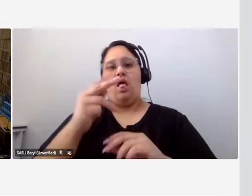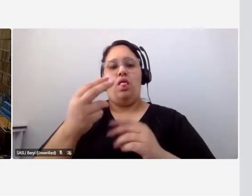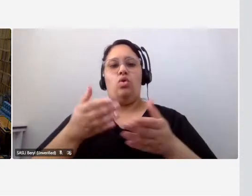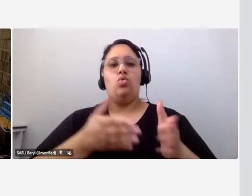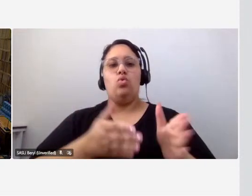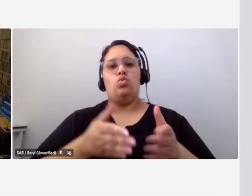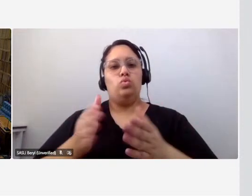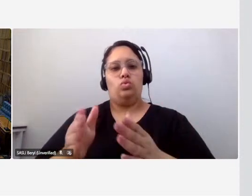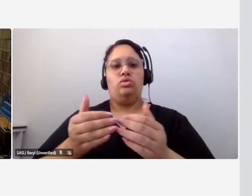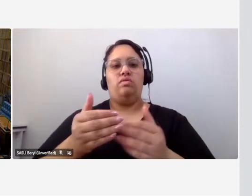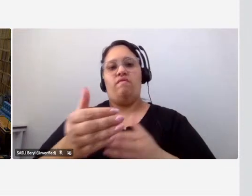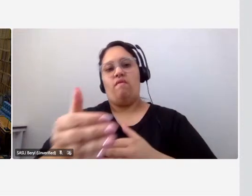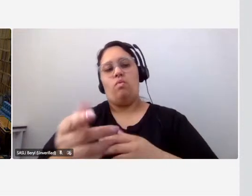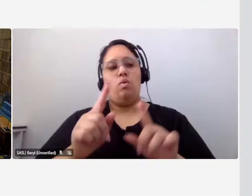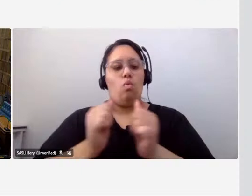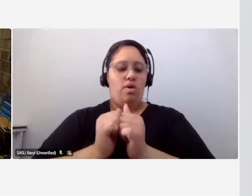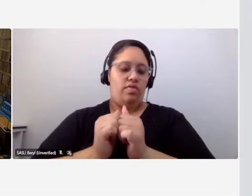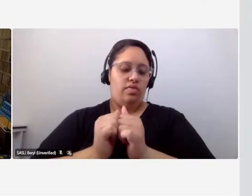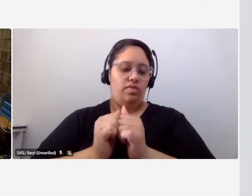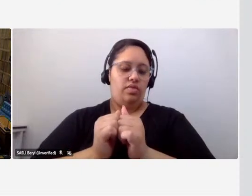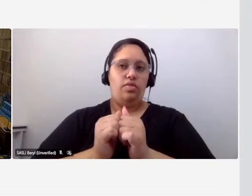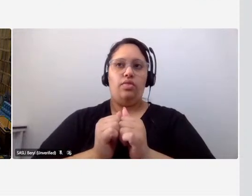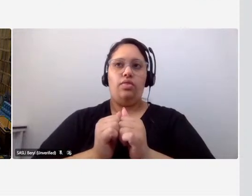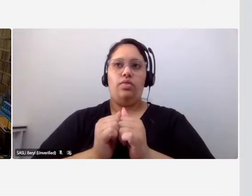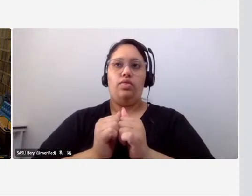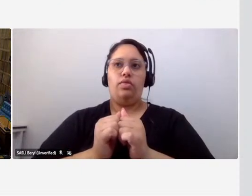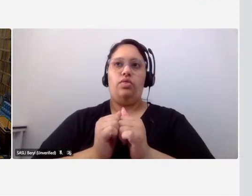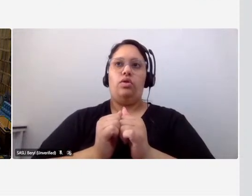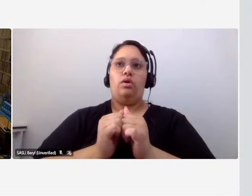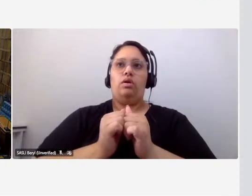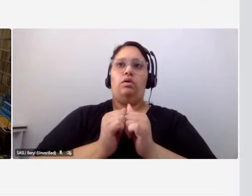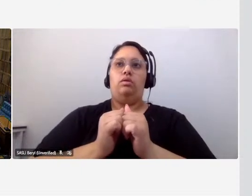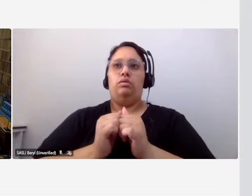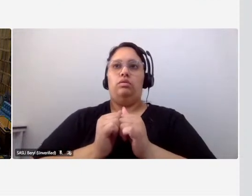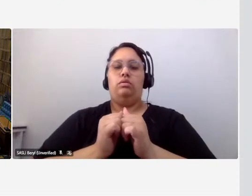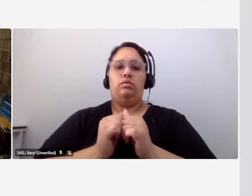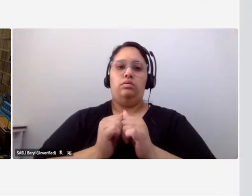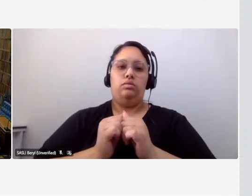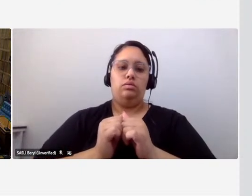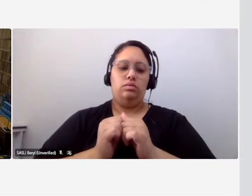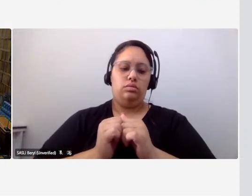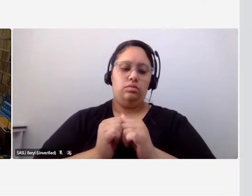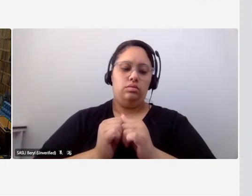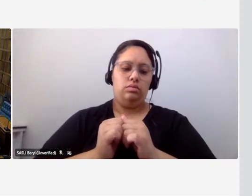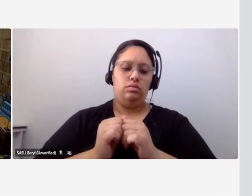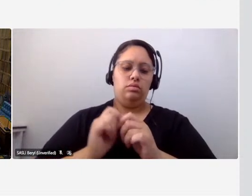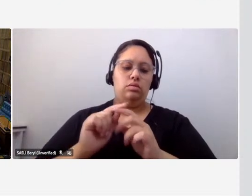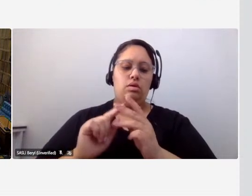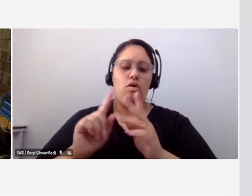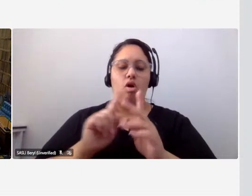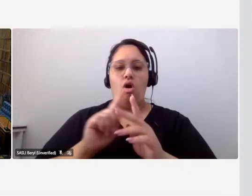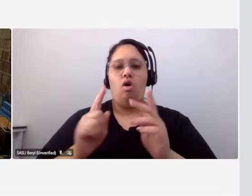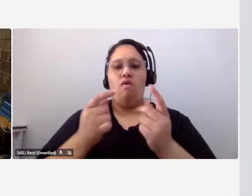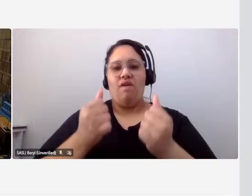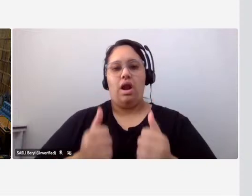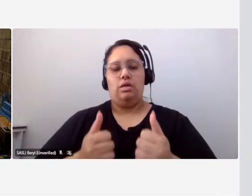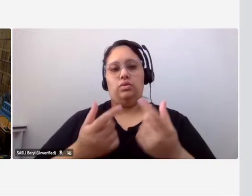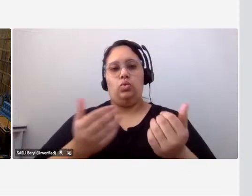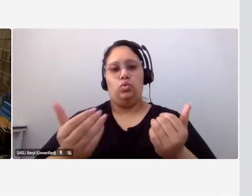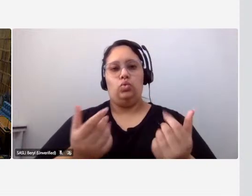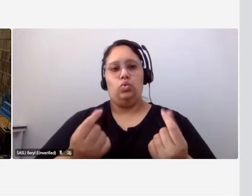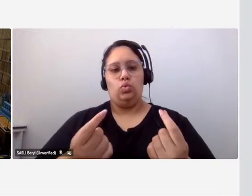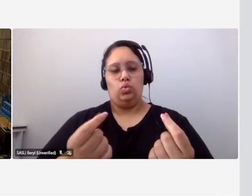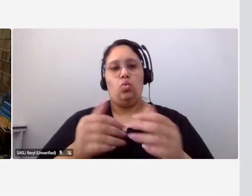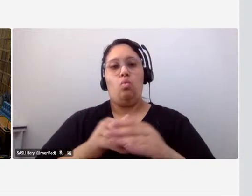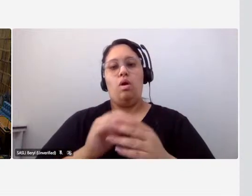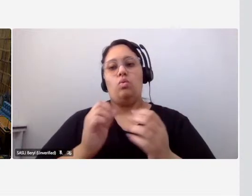taking it forward with doing quantity surveying, understanding the costs, and seeing what options there are for financing.